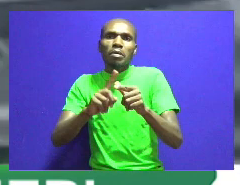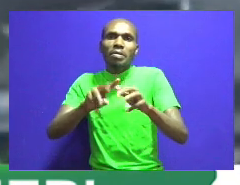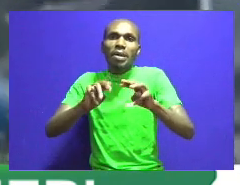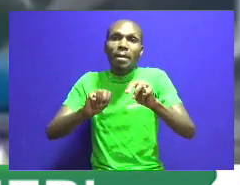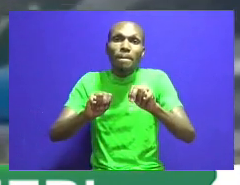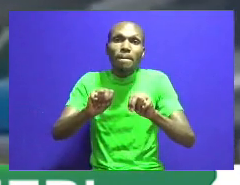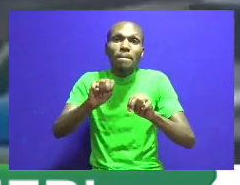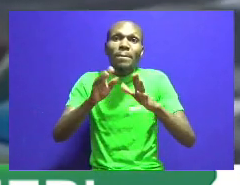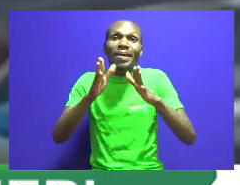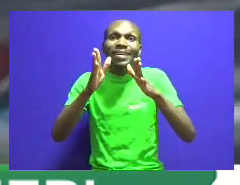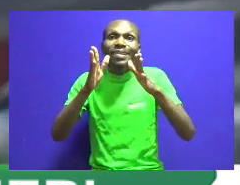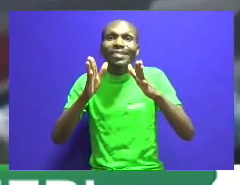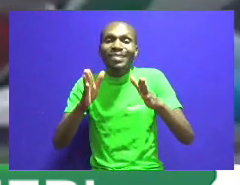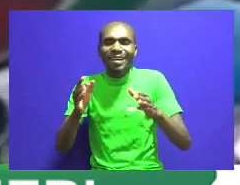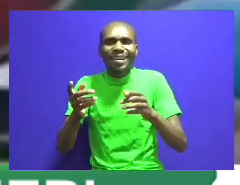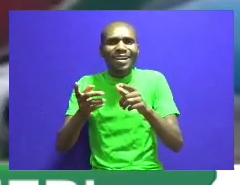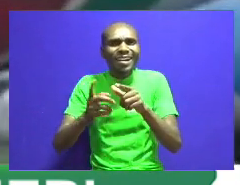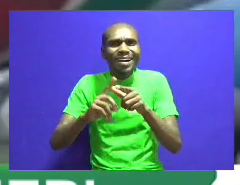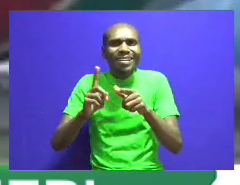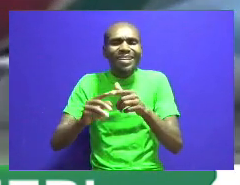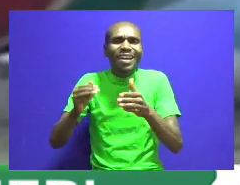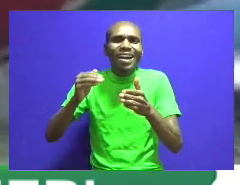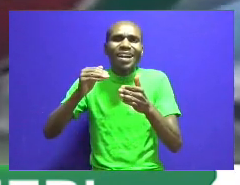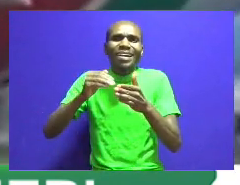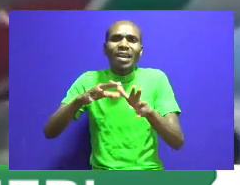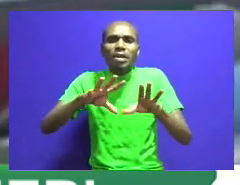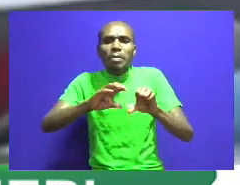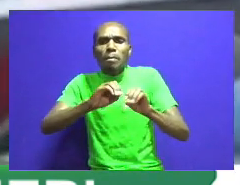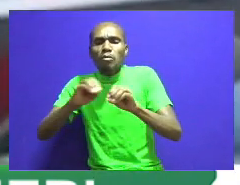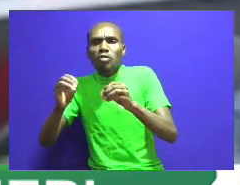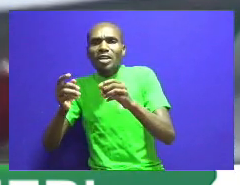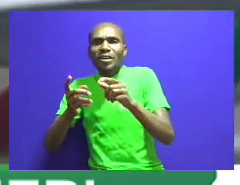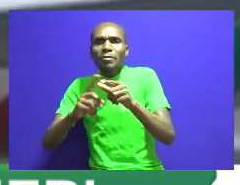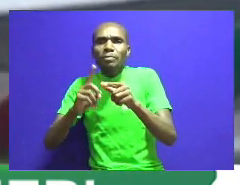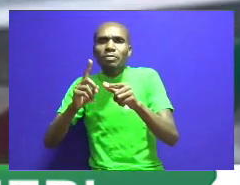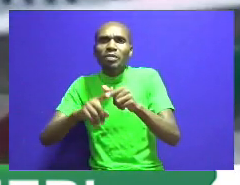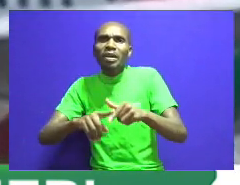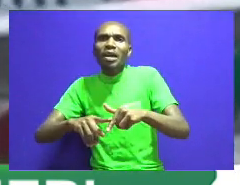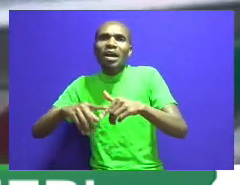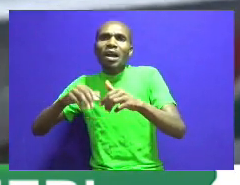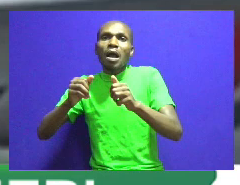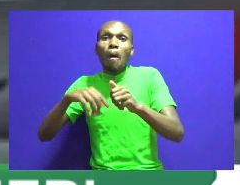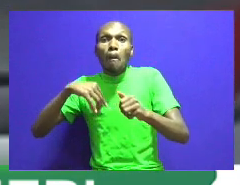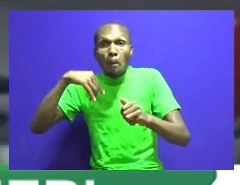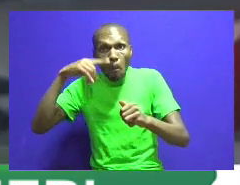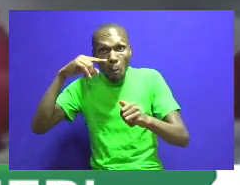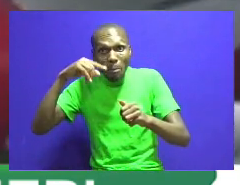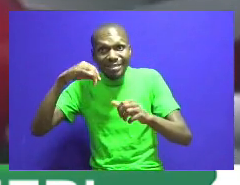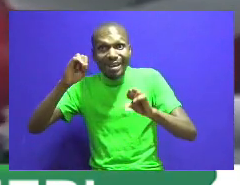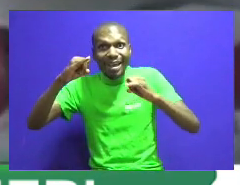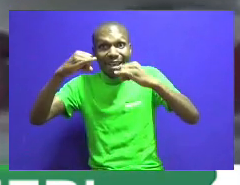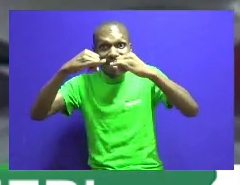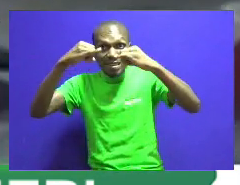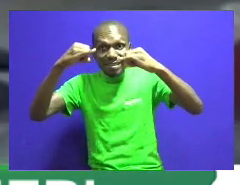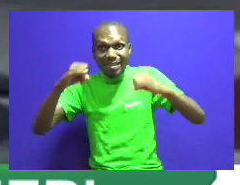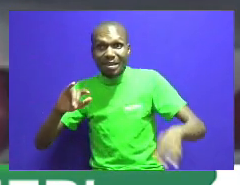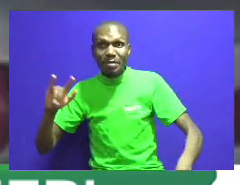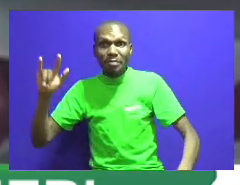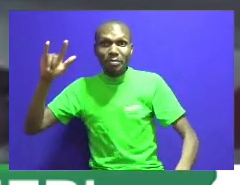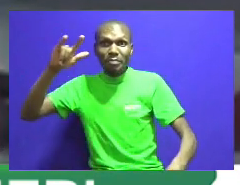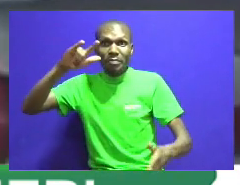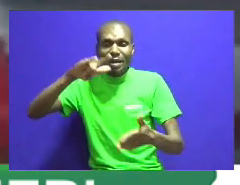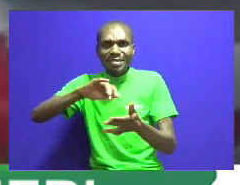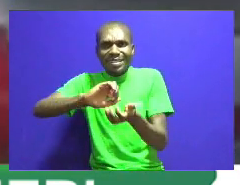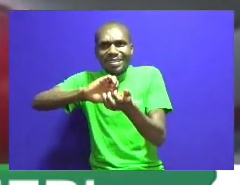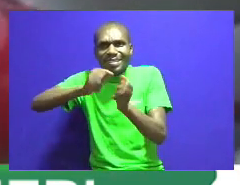gechindege ya JKIA Aberigogo, nigo neranganyiwe na koirua asegeti kilikia Mombasa International Airport. Amoncheria yubo